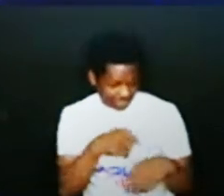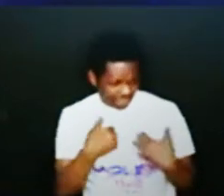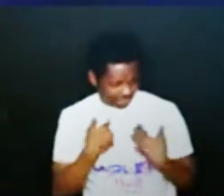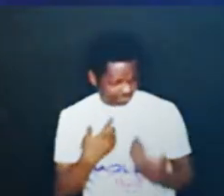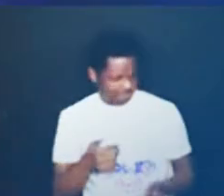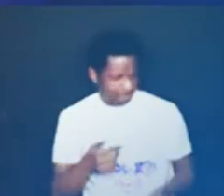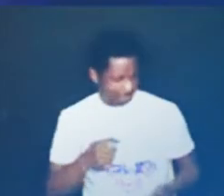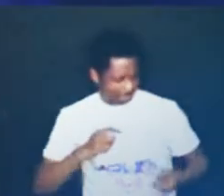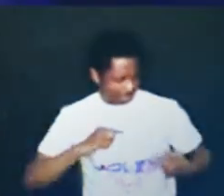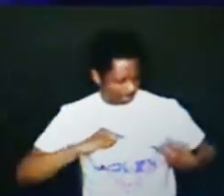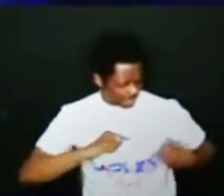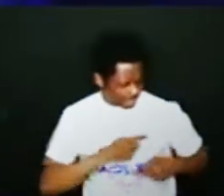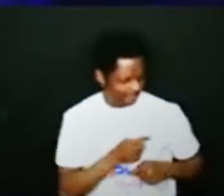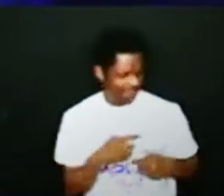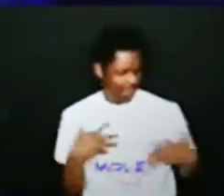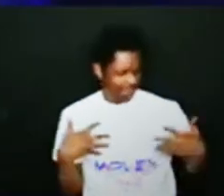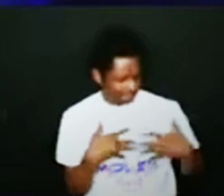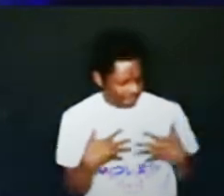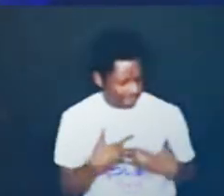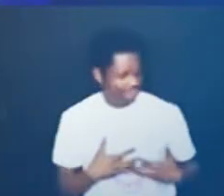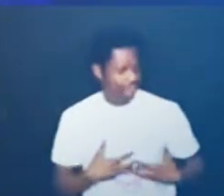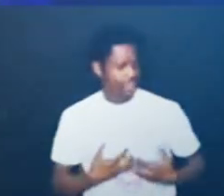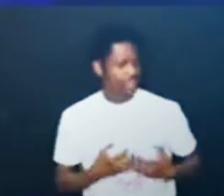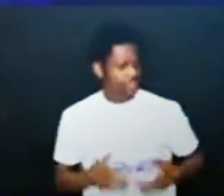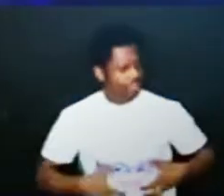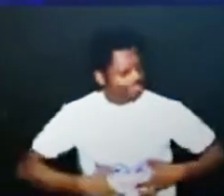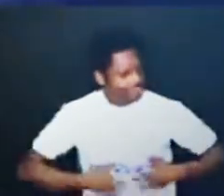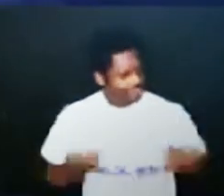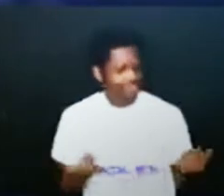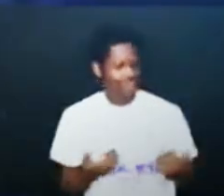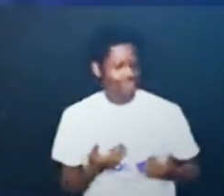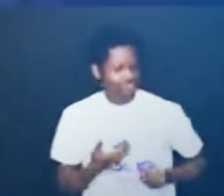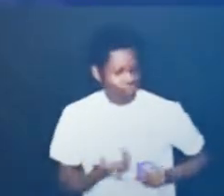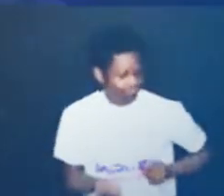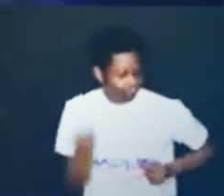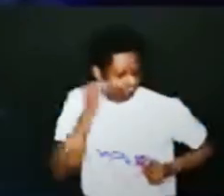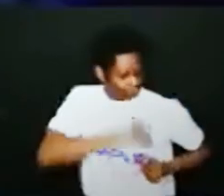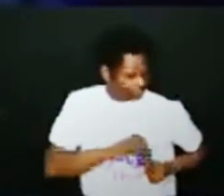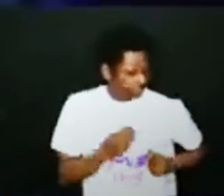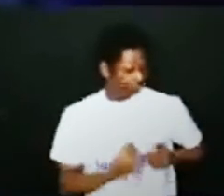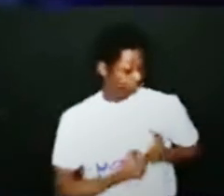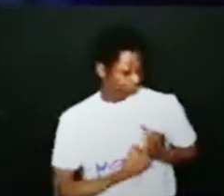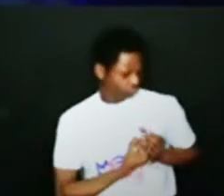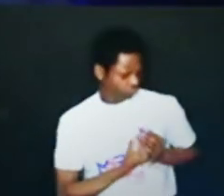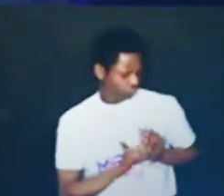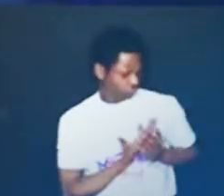and anger are building up on the inside.